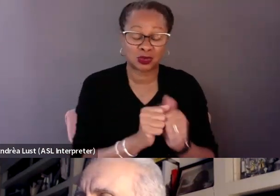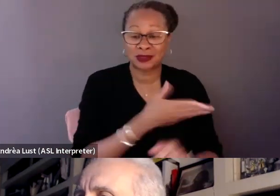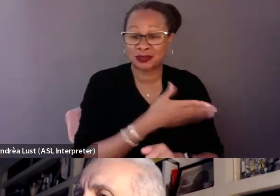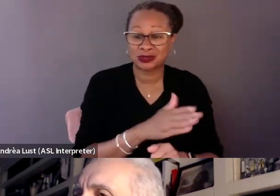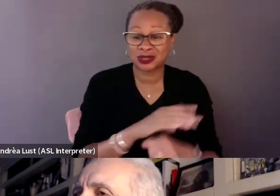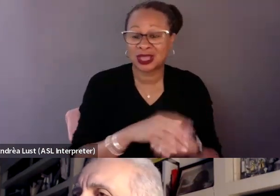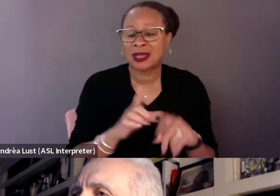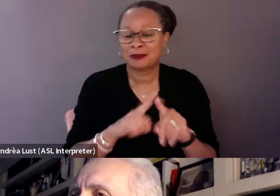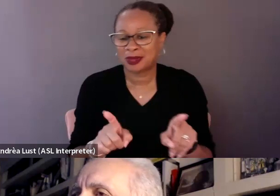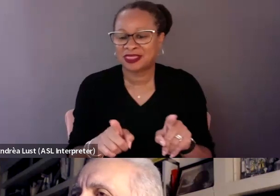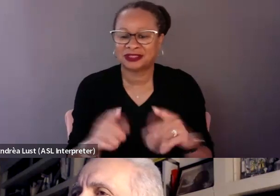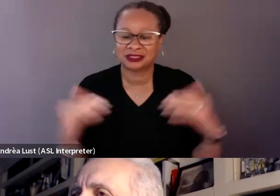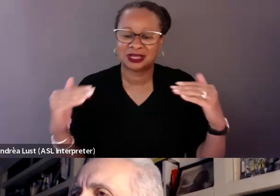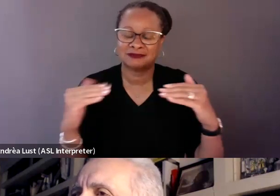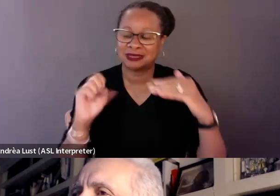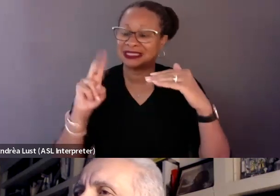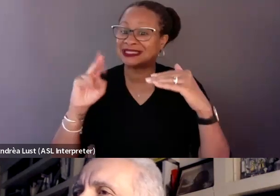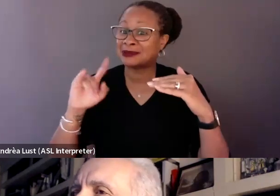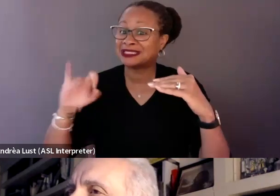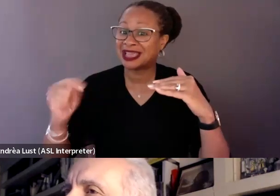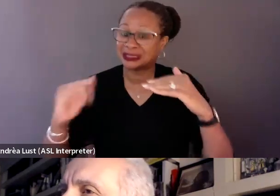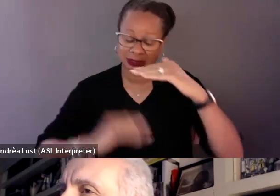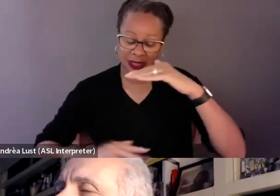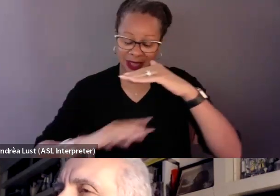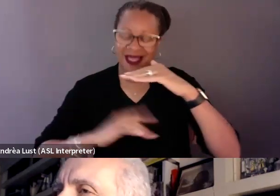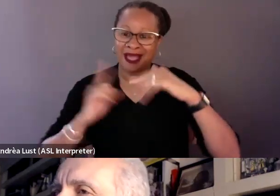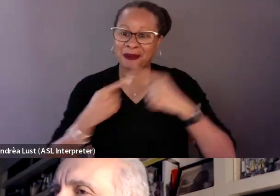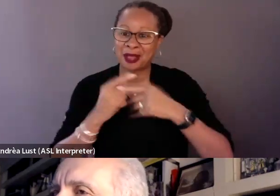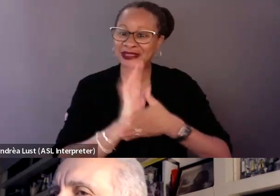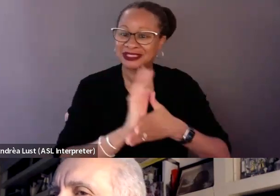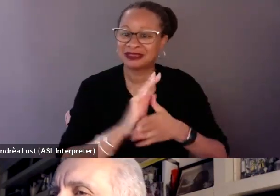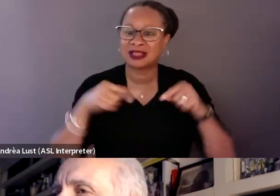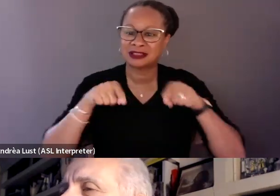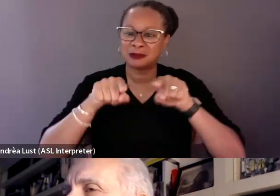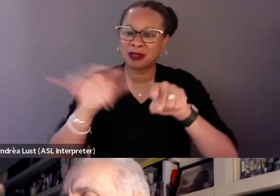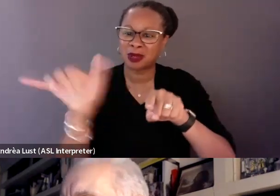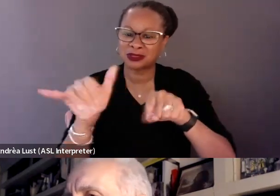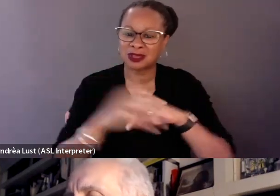like a subtext about cinema too in parallel, no?